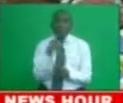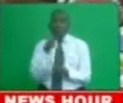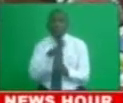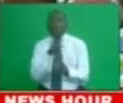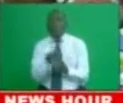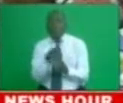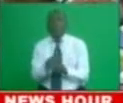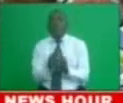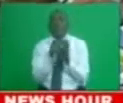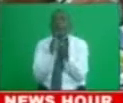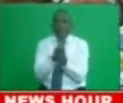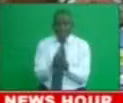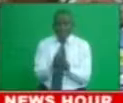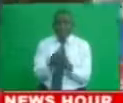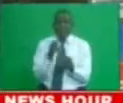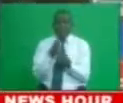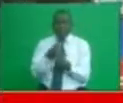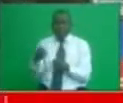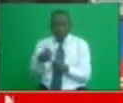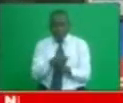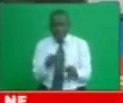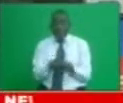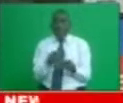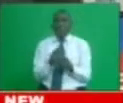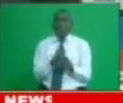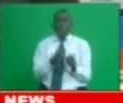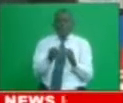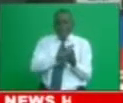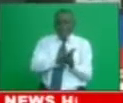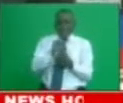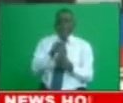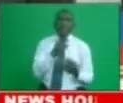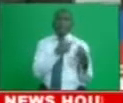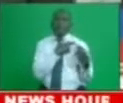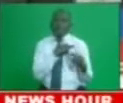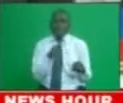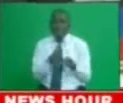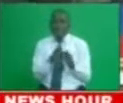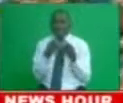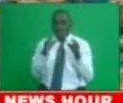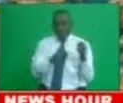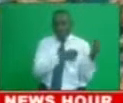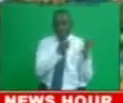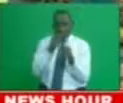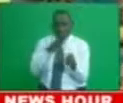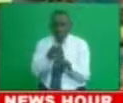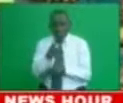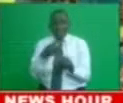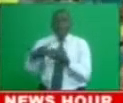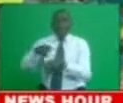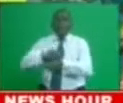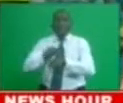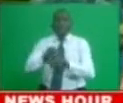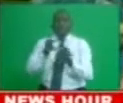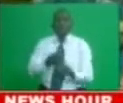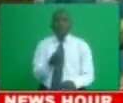participants were asked to reposition themselves and redefine their functions by creating a strong professional network of